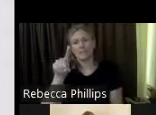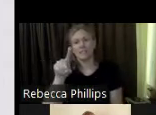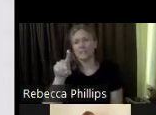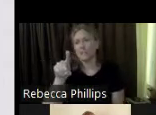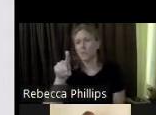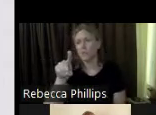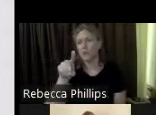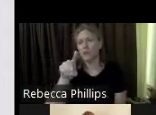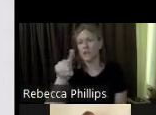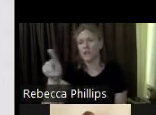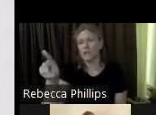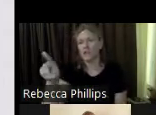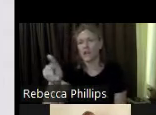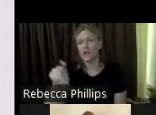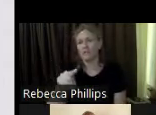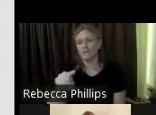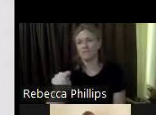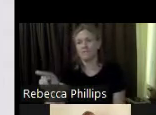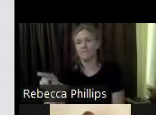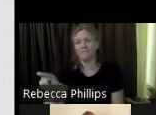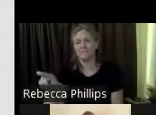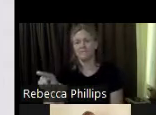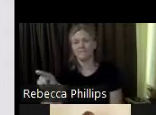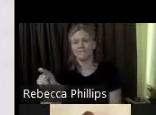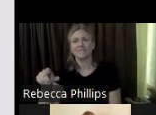And Z, you just take your pointer finger and draw it out.